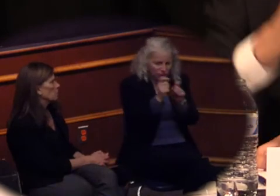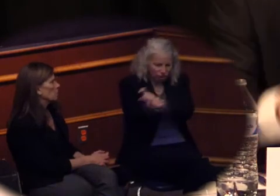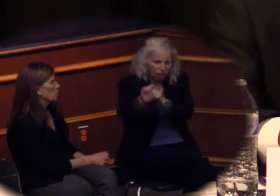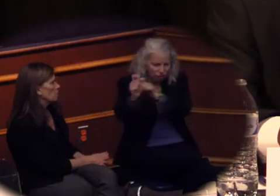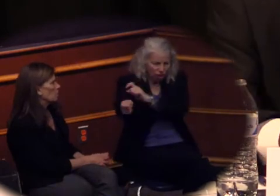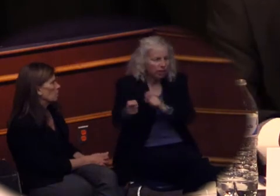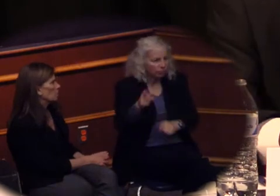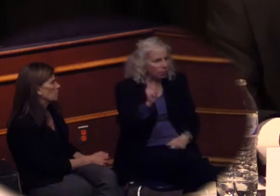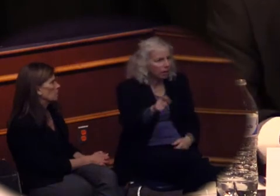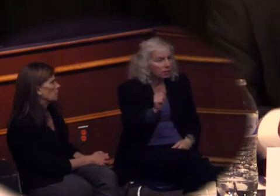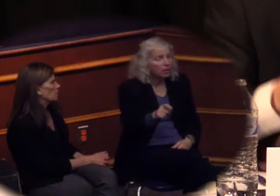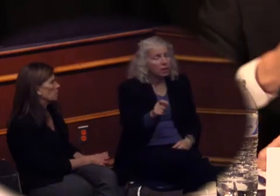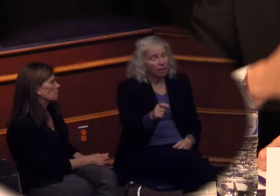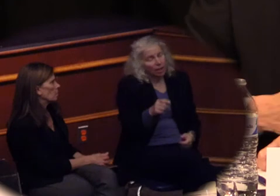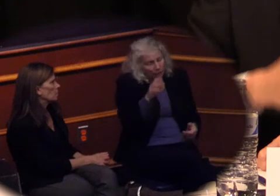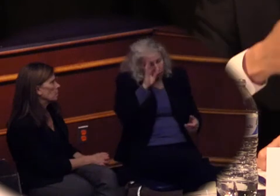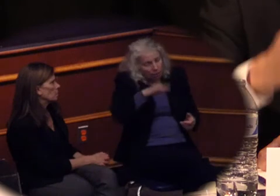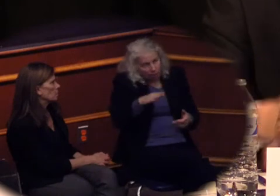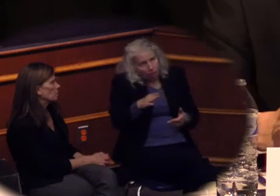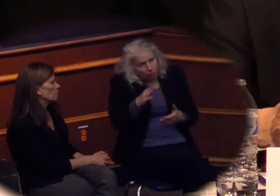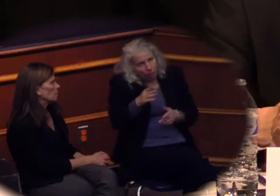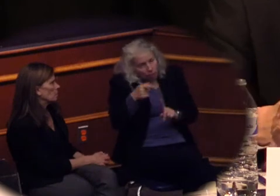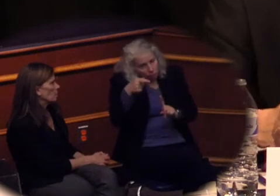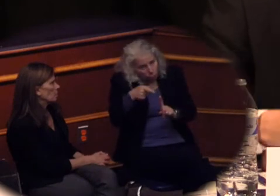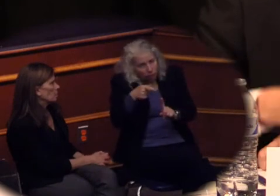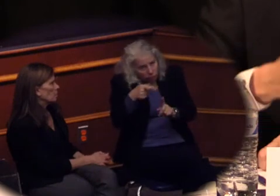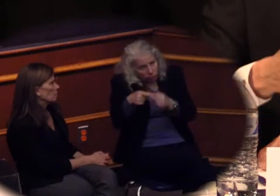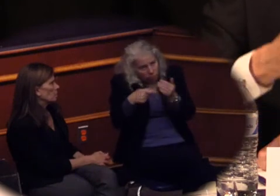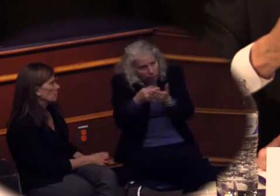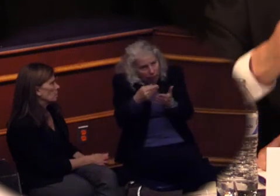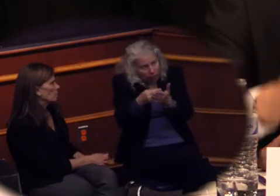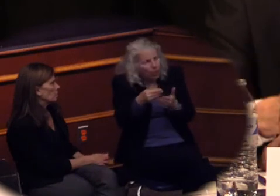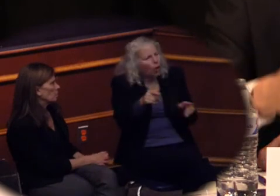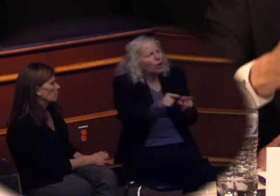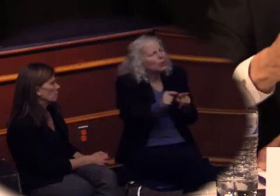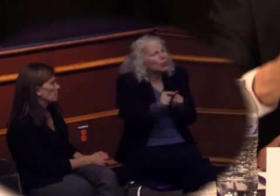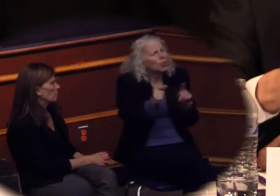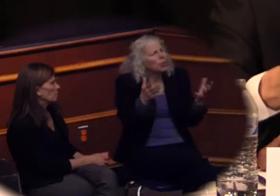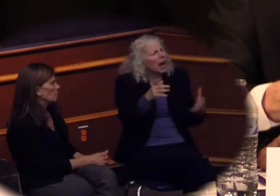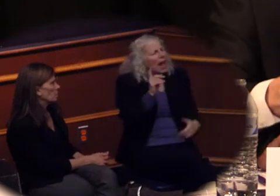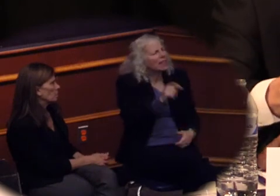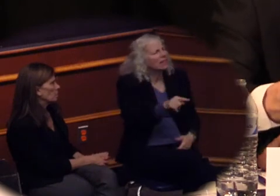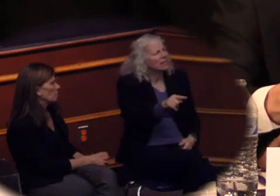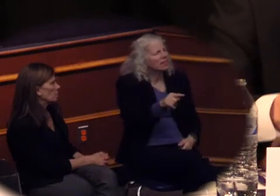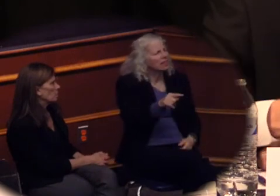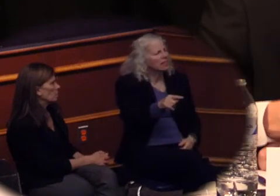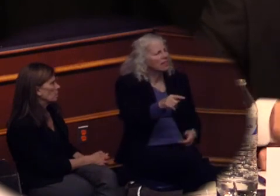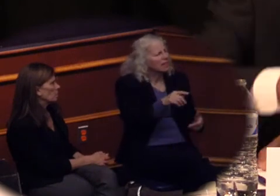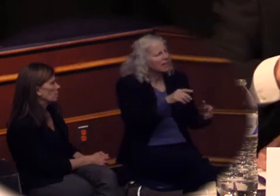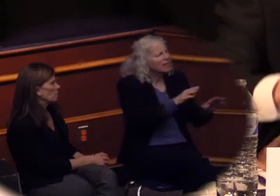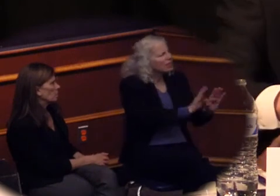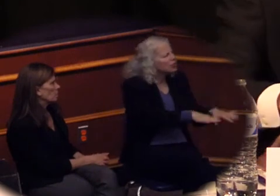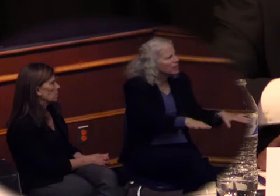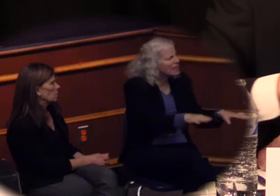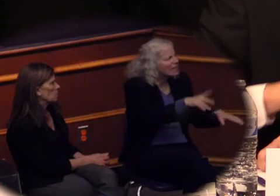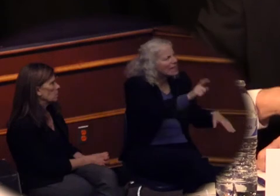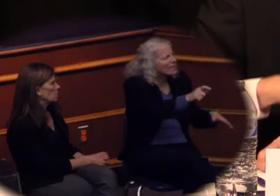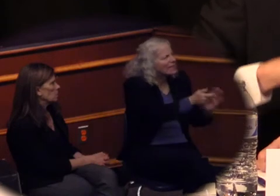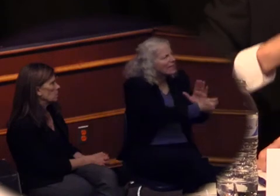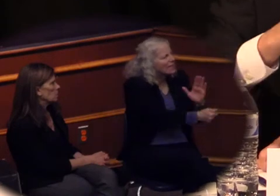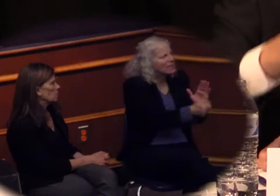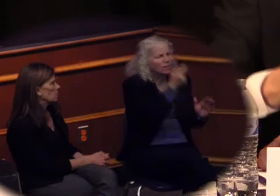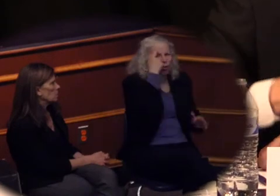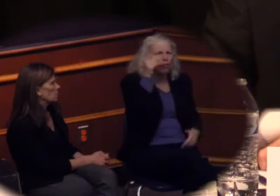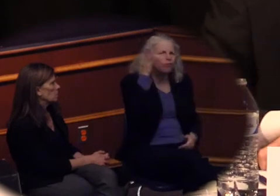Now, partly this is a question of funding, but partly it's answering the question, what kind of skills do we really want and need our children to have to face the